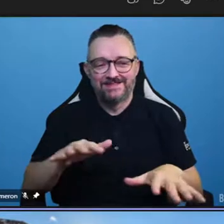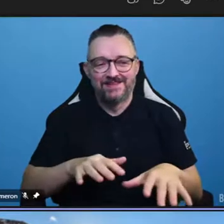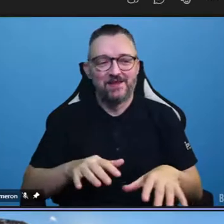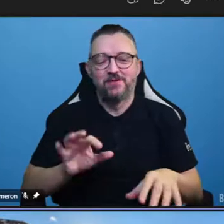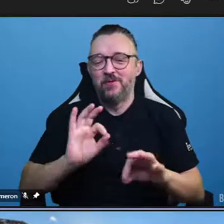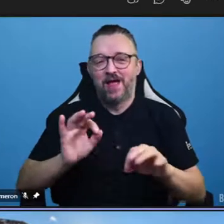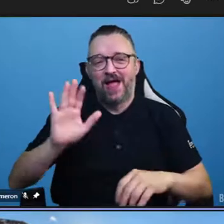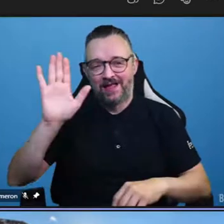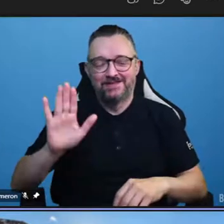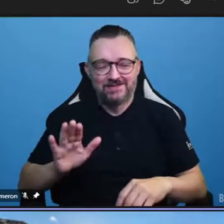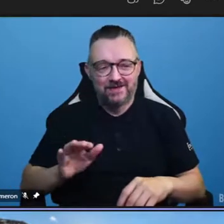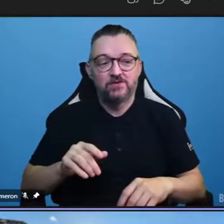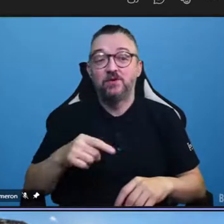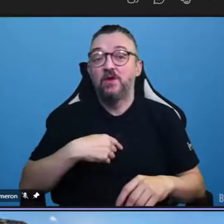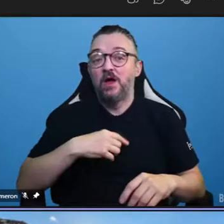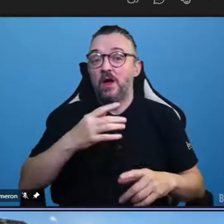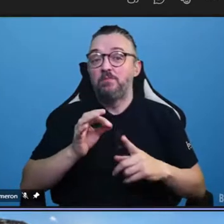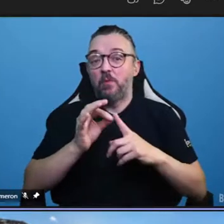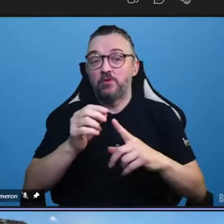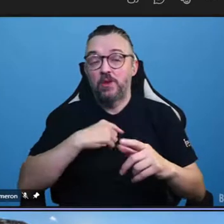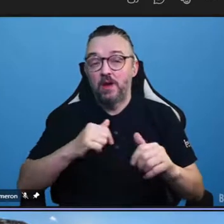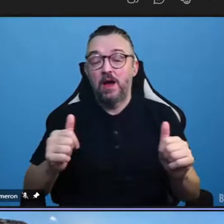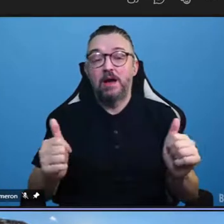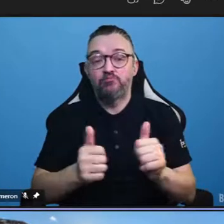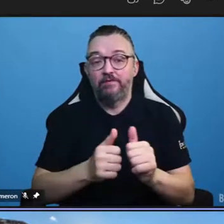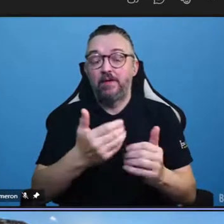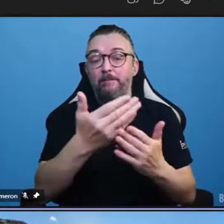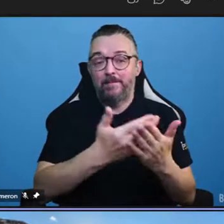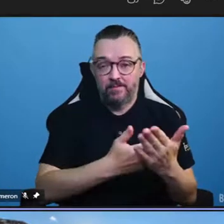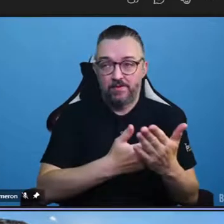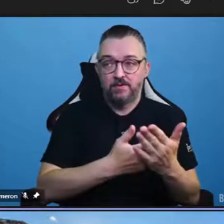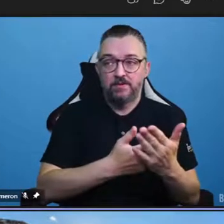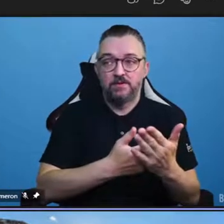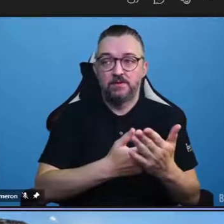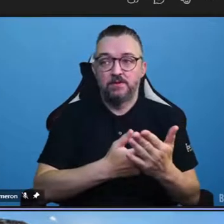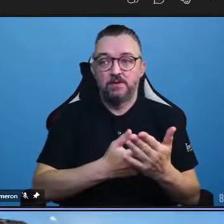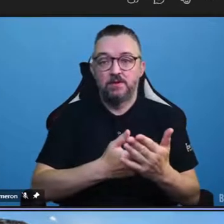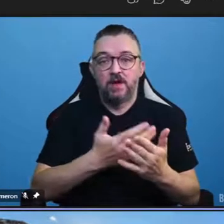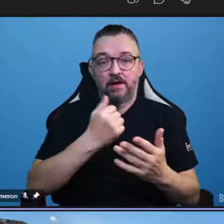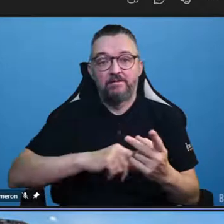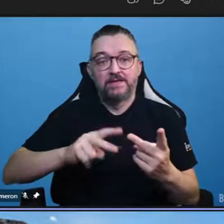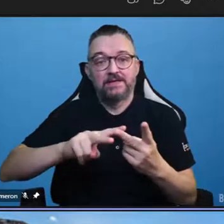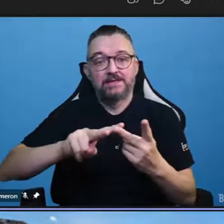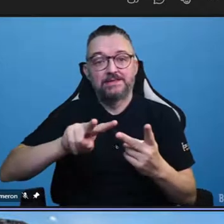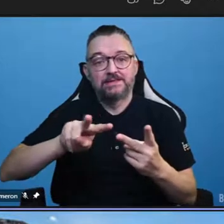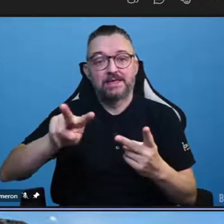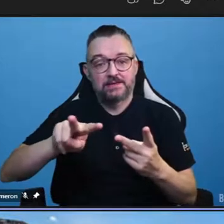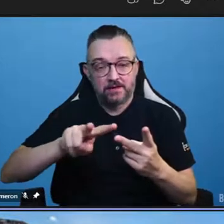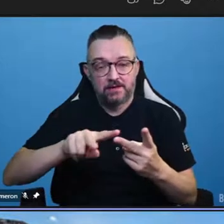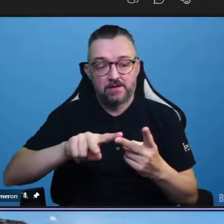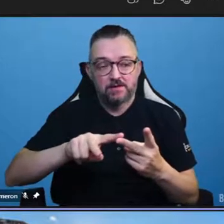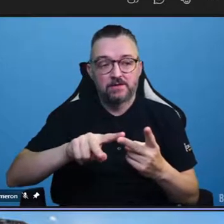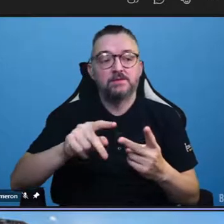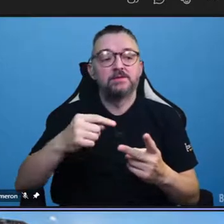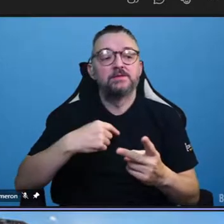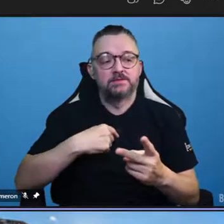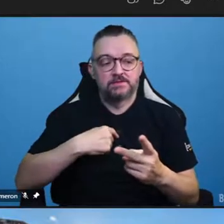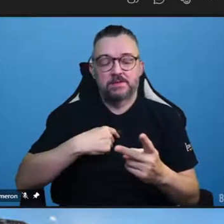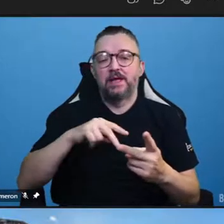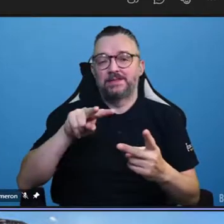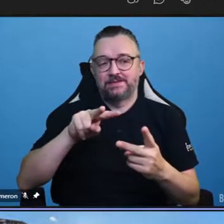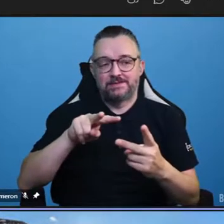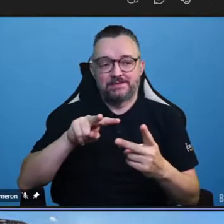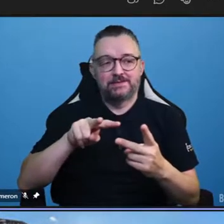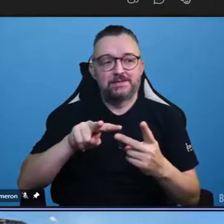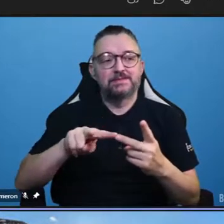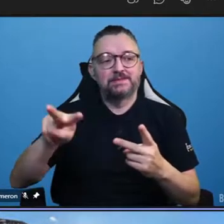I propose that we approve this paper, and can I have a seconder, please? I'll second it this time, Eric. Oh,